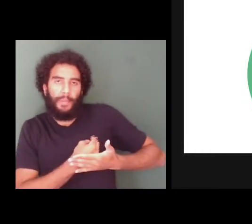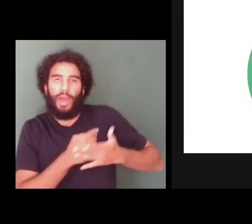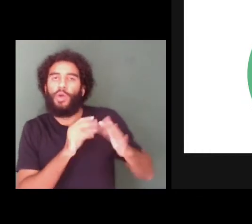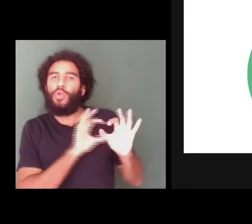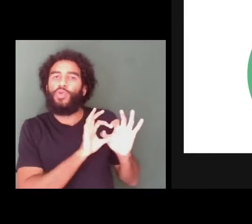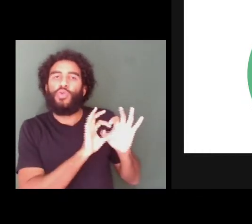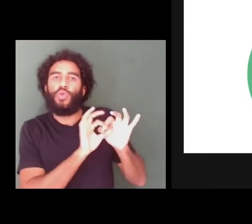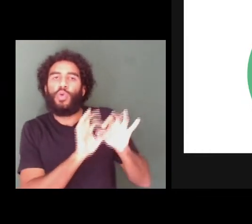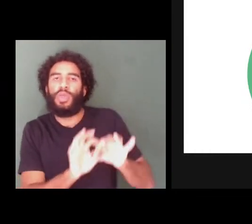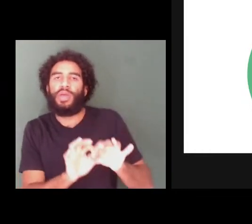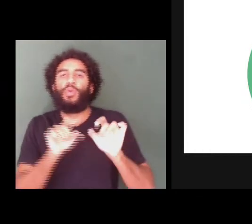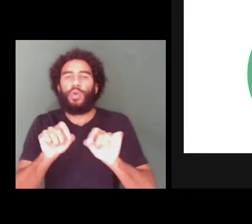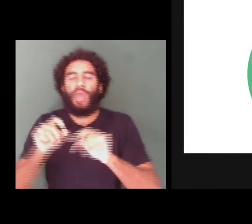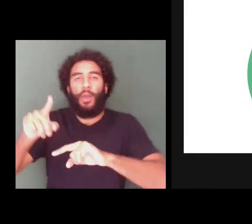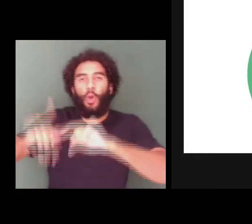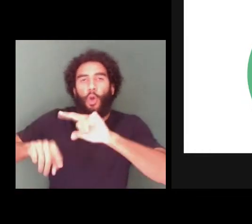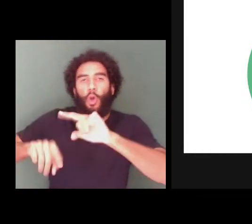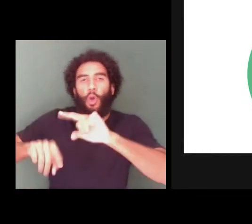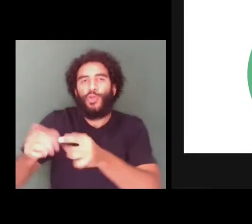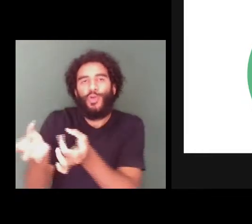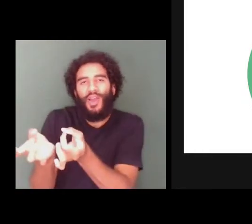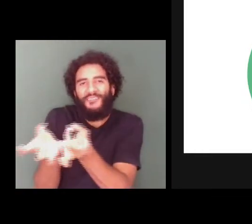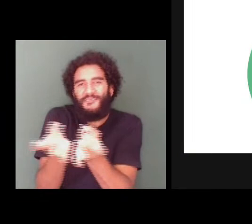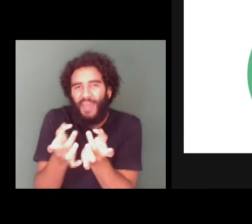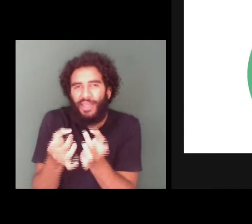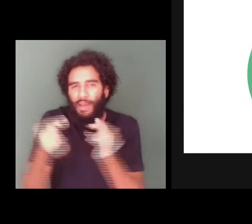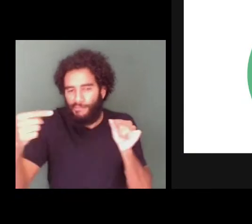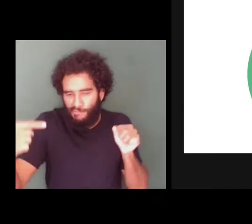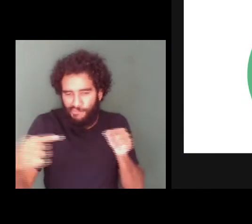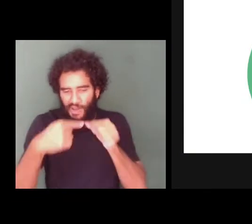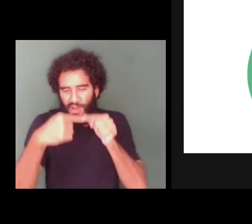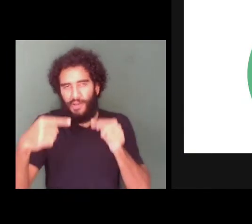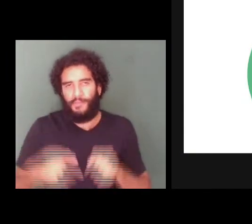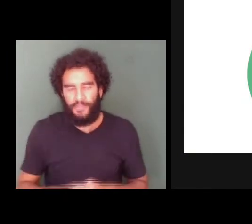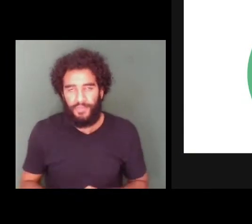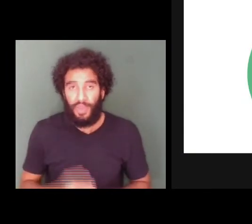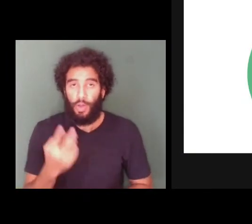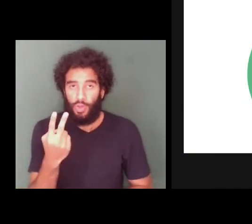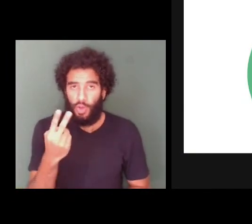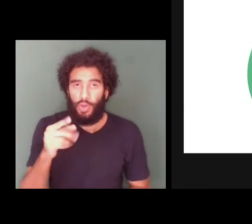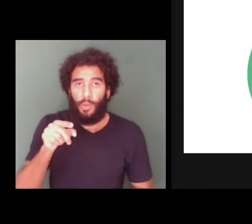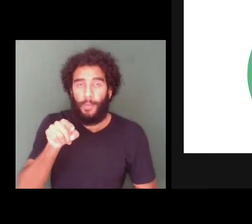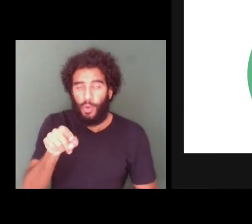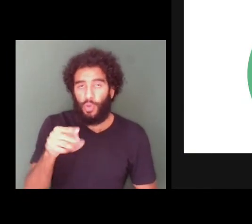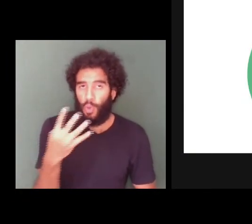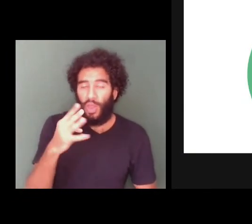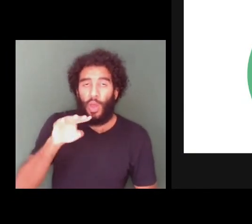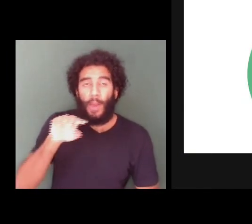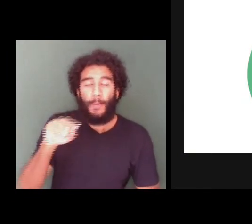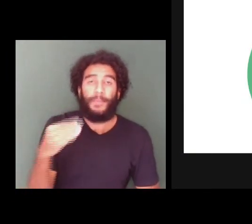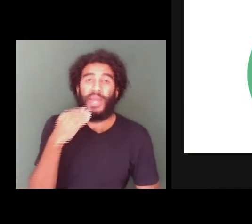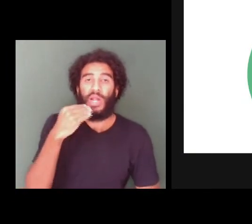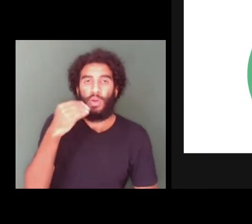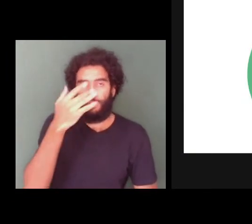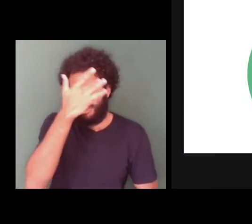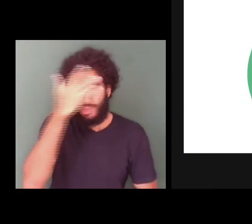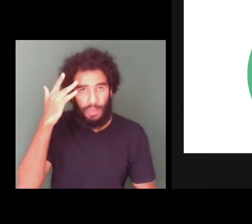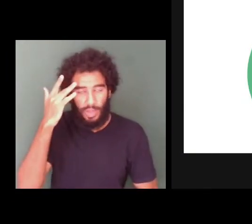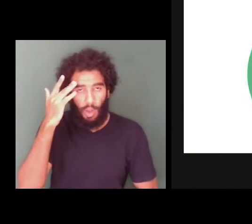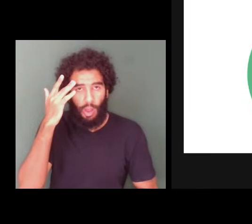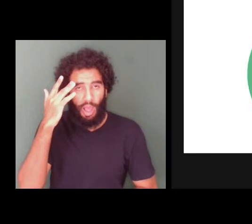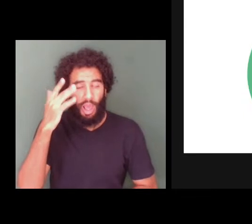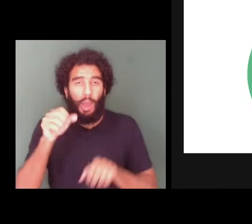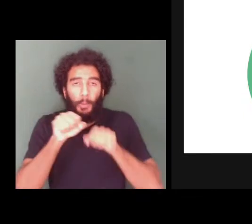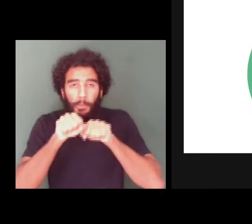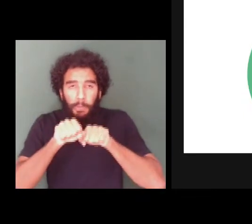massive. 2.47 billion people were estimated to be reached, with a very high degree of like,